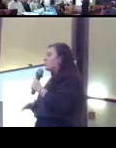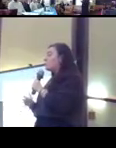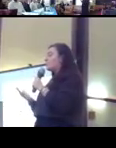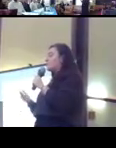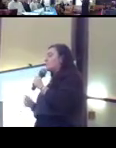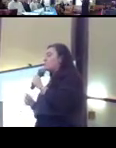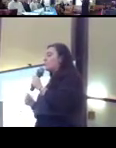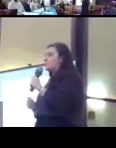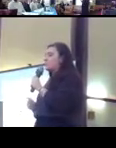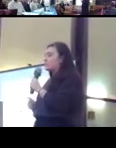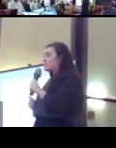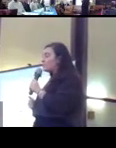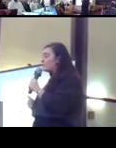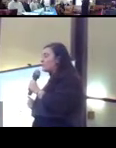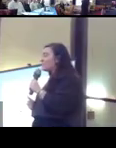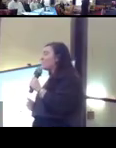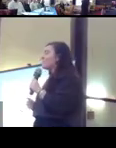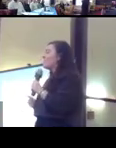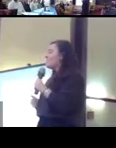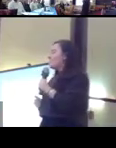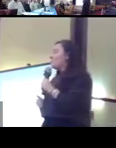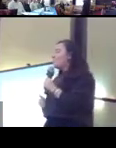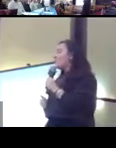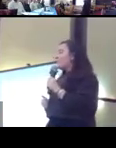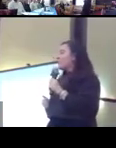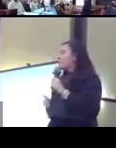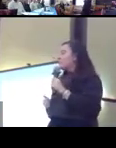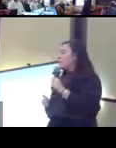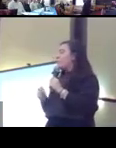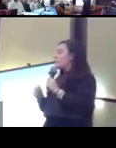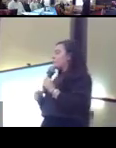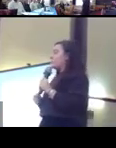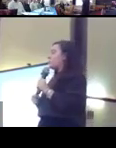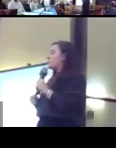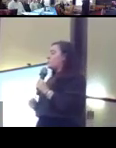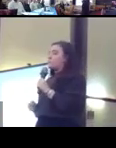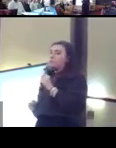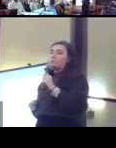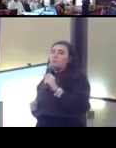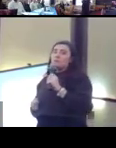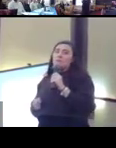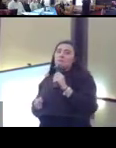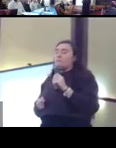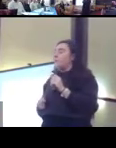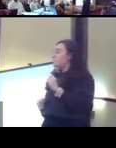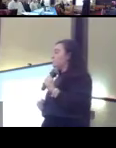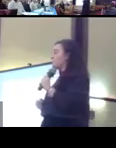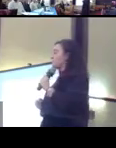coordinate when we move on to transportation mobility plan, and then identify the resident priorities for